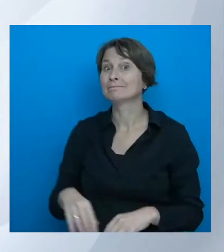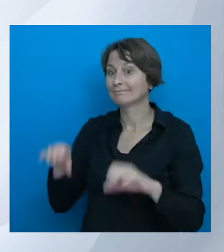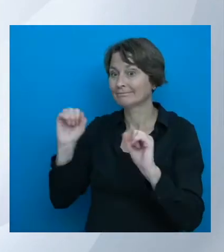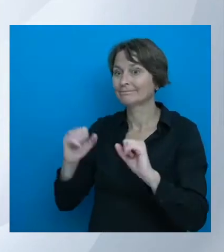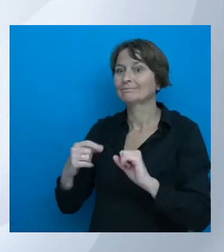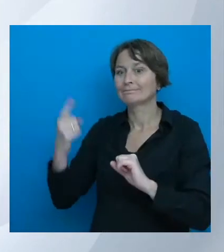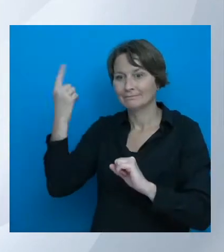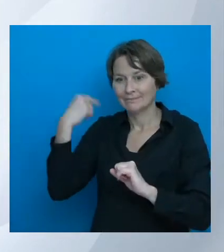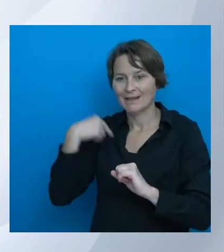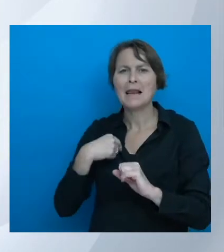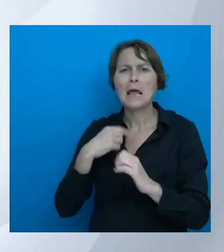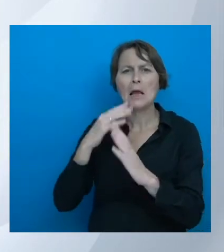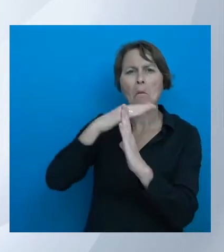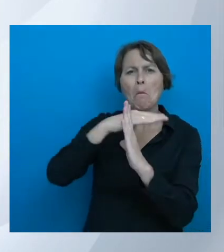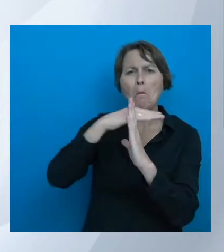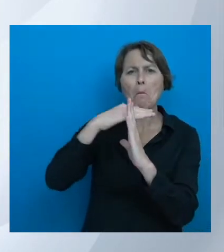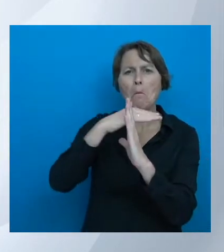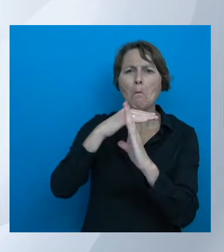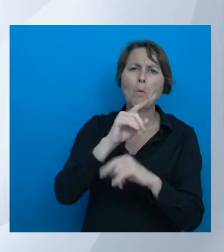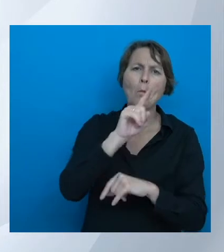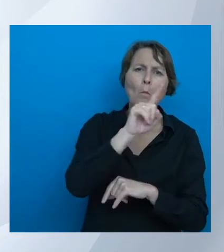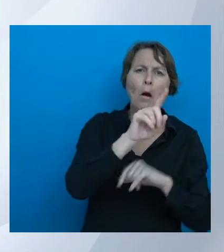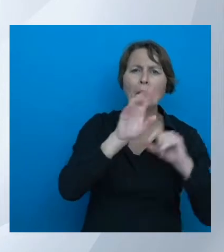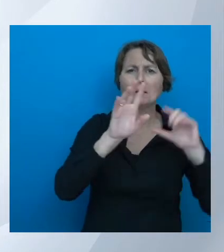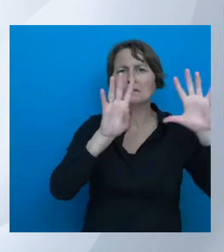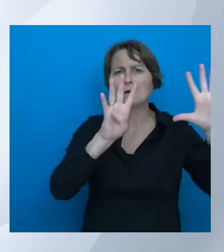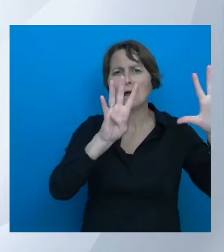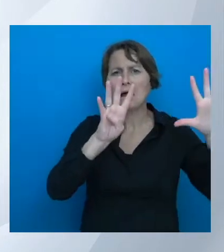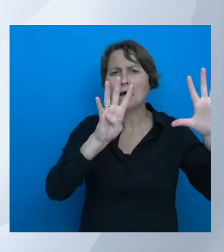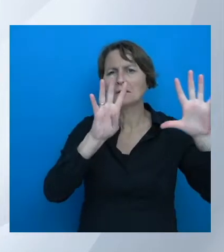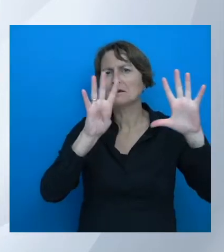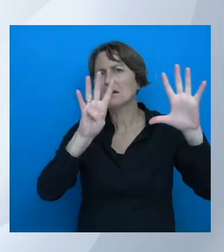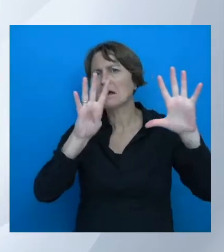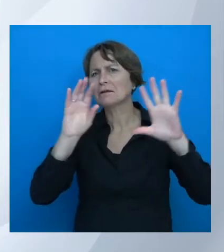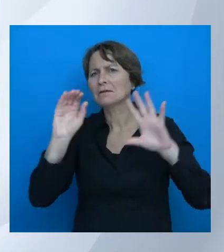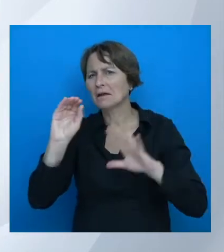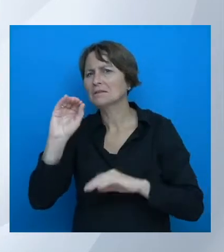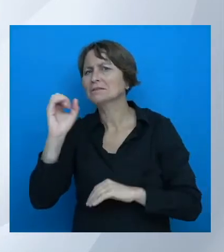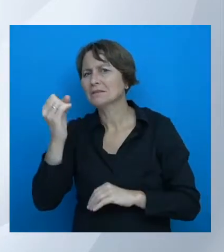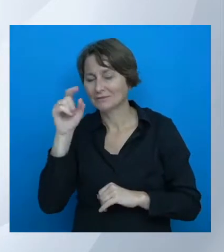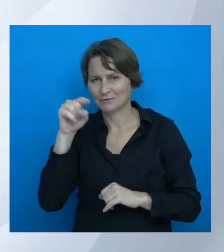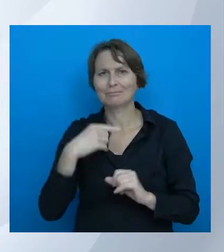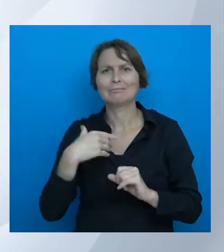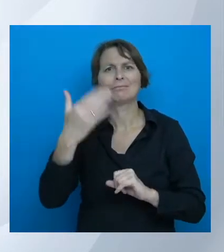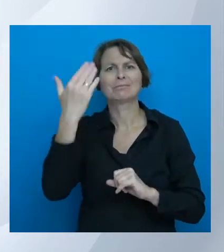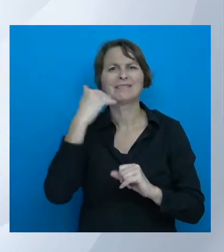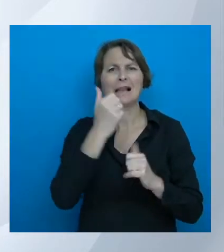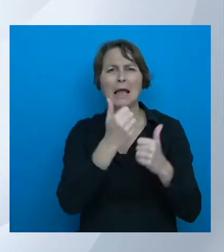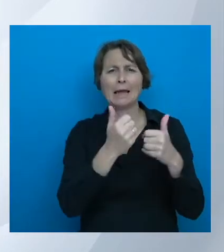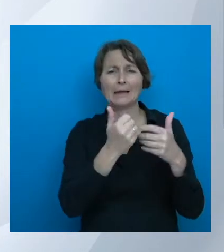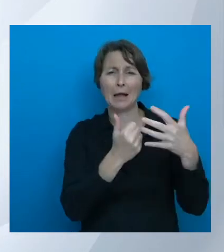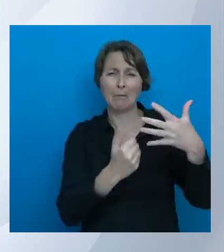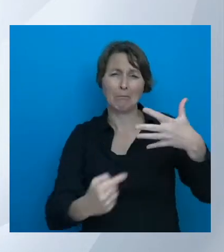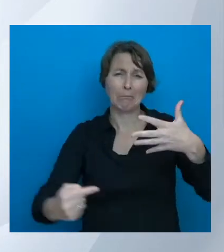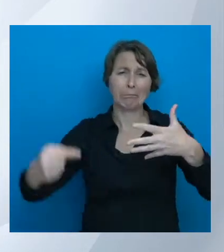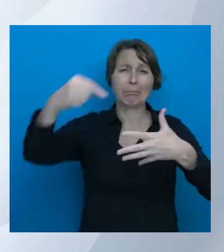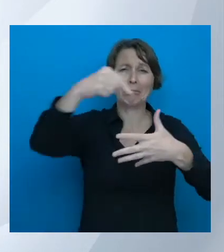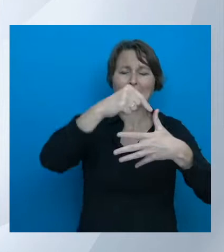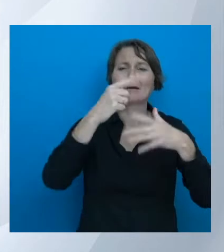mid-1990s. It's during my sandwich year at university, so that'd be about 95, 96 I